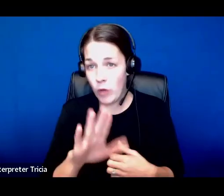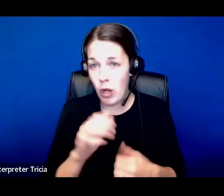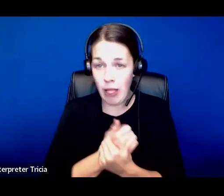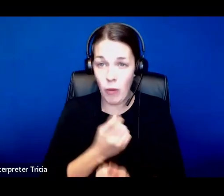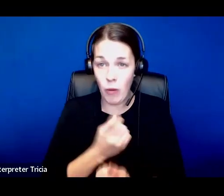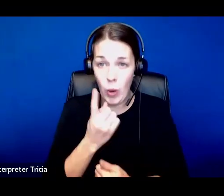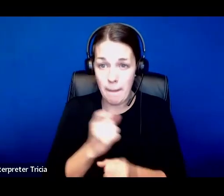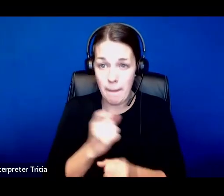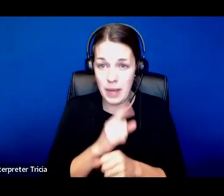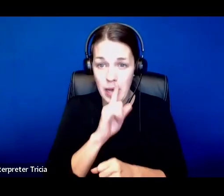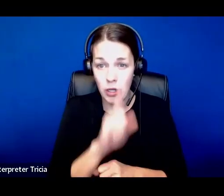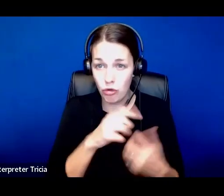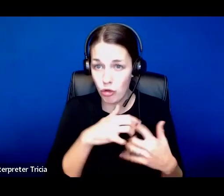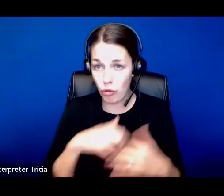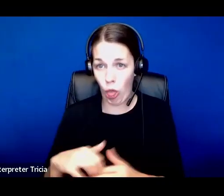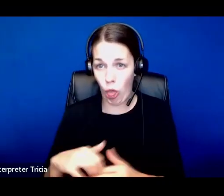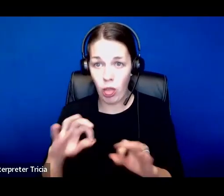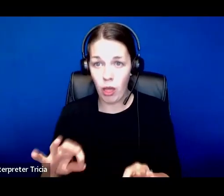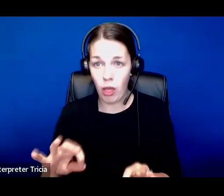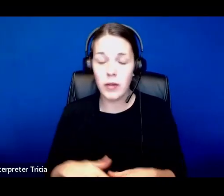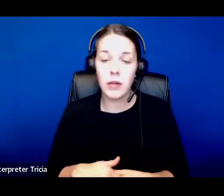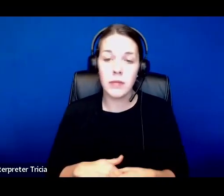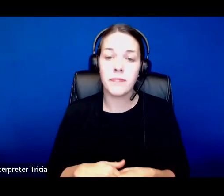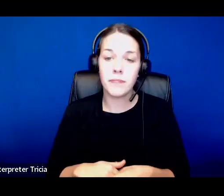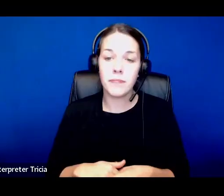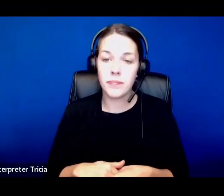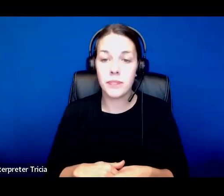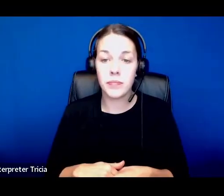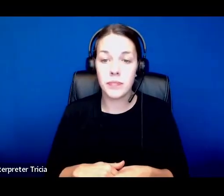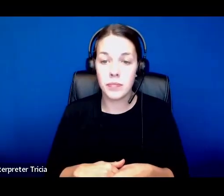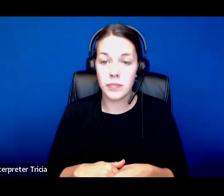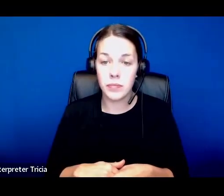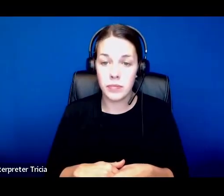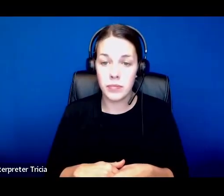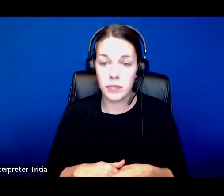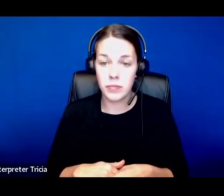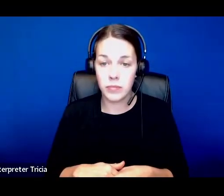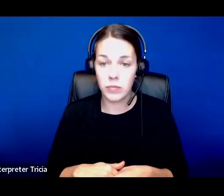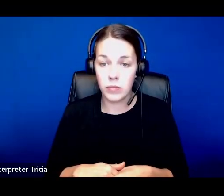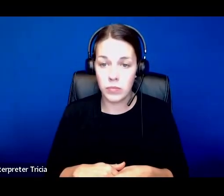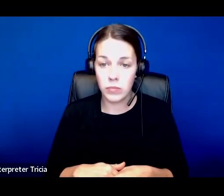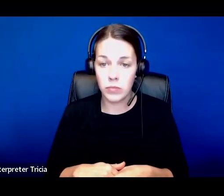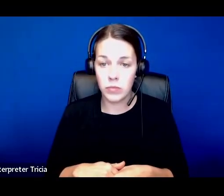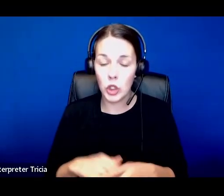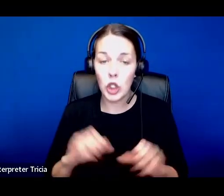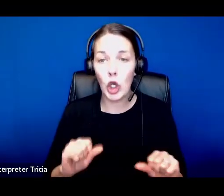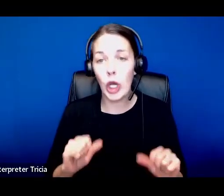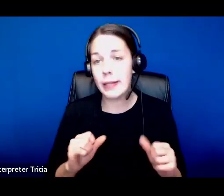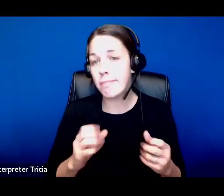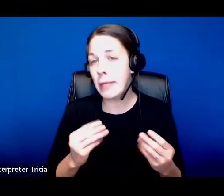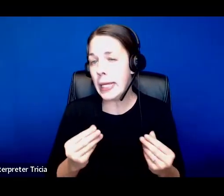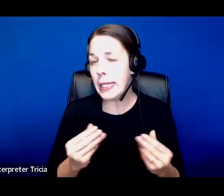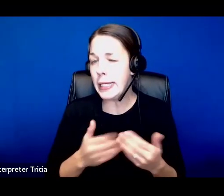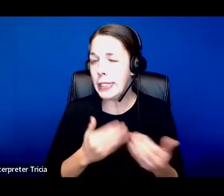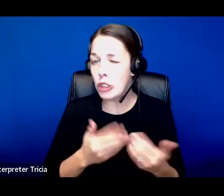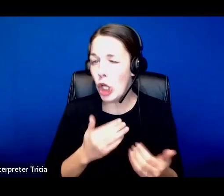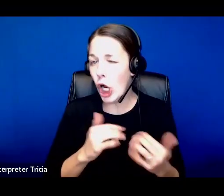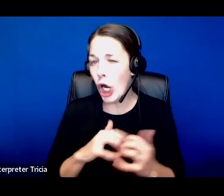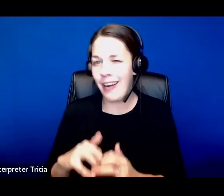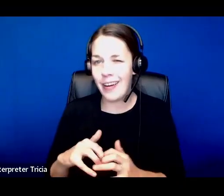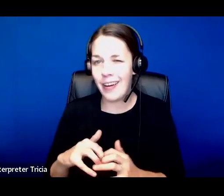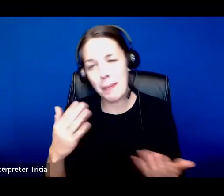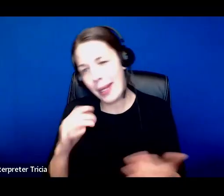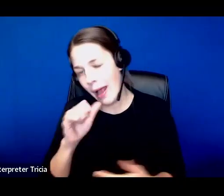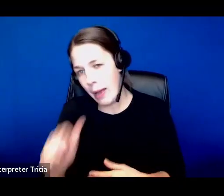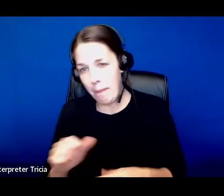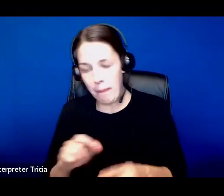sure things happen the way you want. And it could make things go easier. It might not, depending on the situation. But the